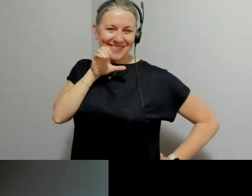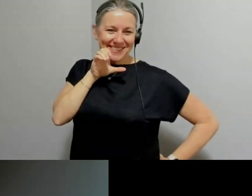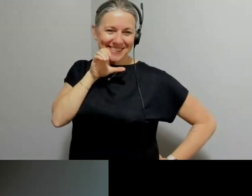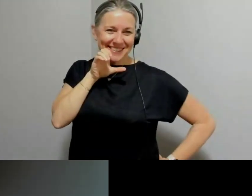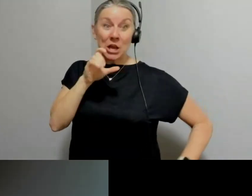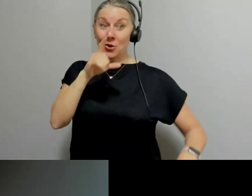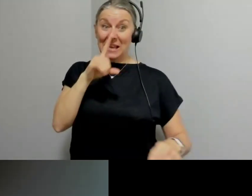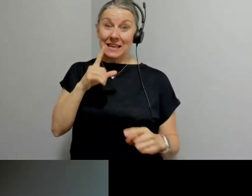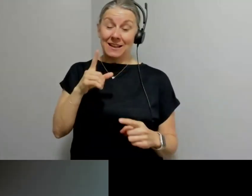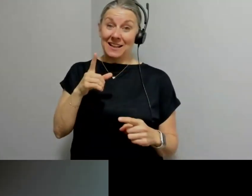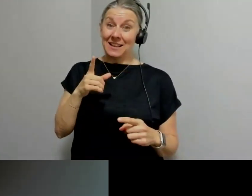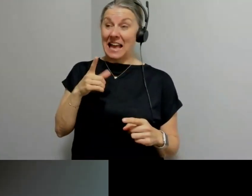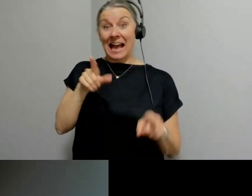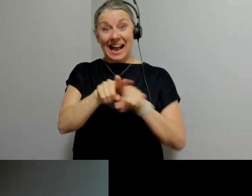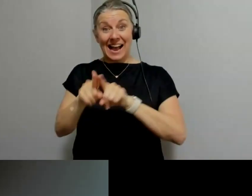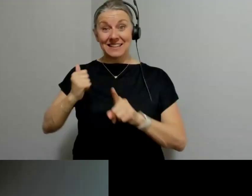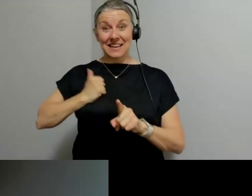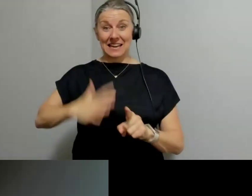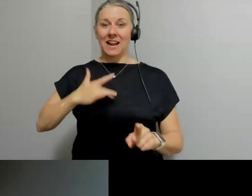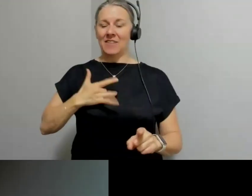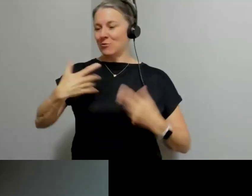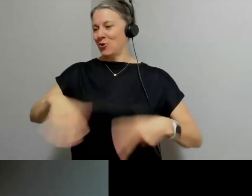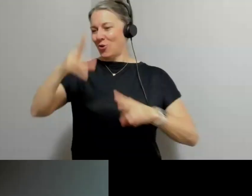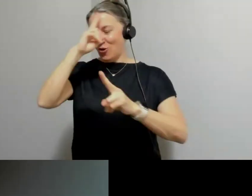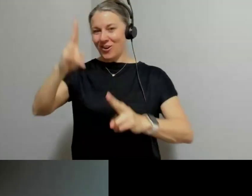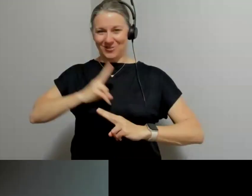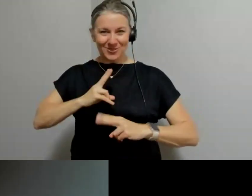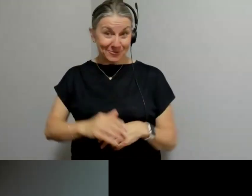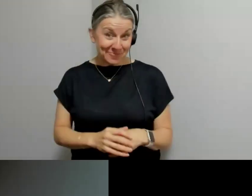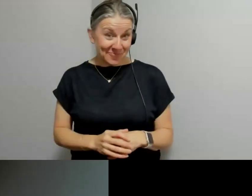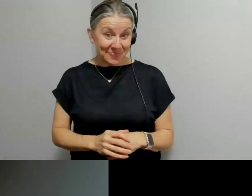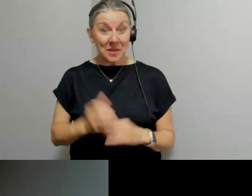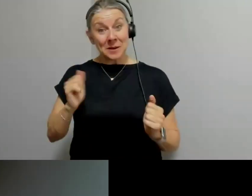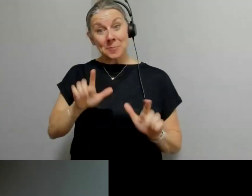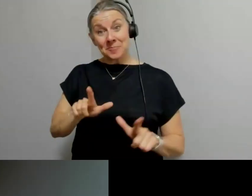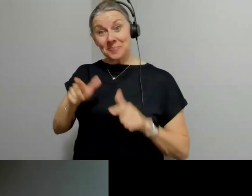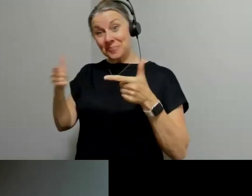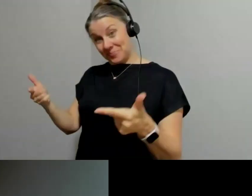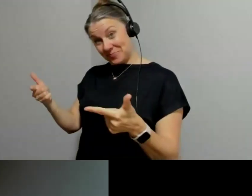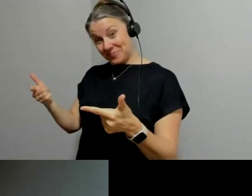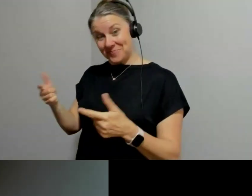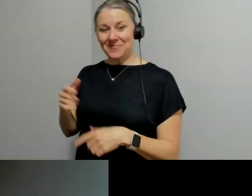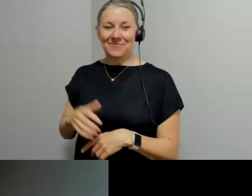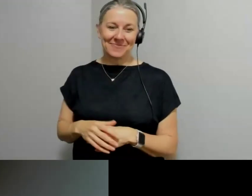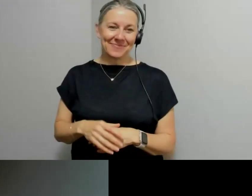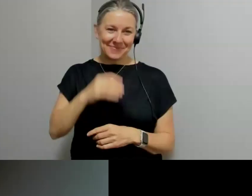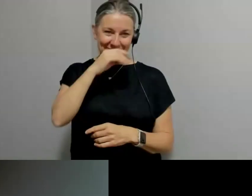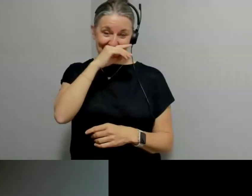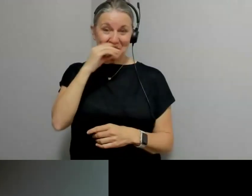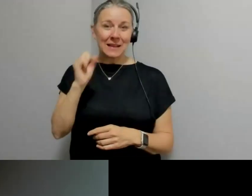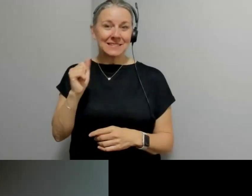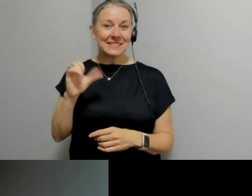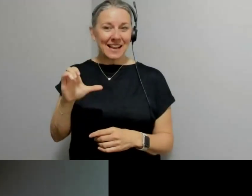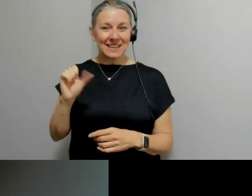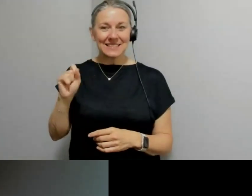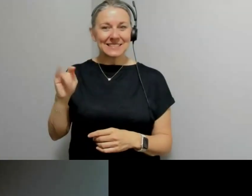are playing such an important global role. And with that, I'd like to turn it over to our Secretary of State for Seniors for her remarks